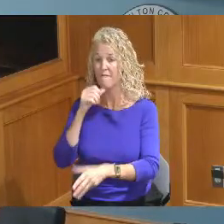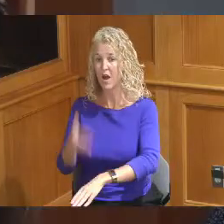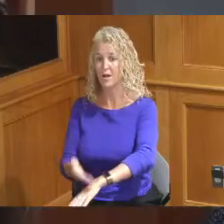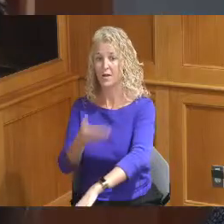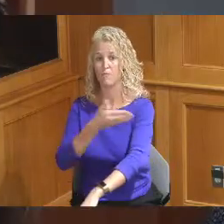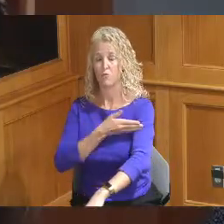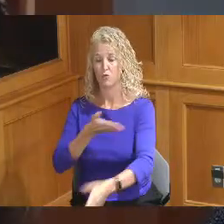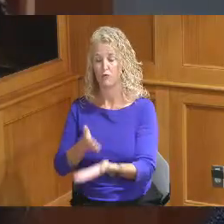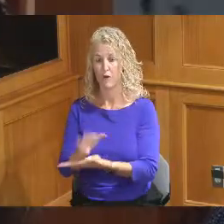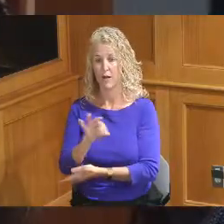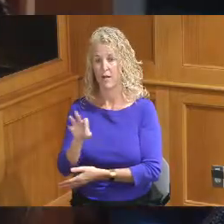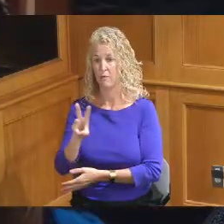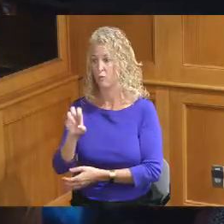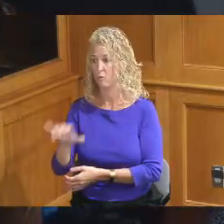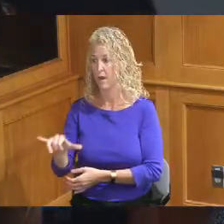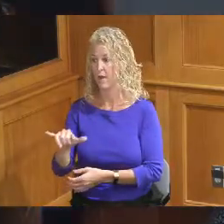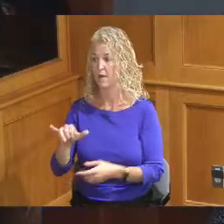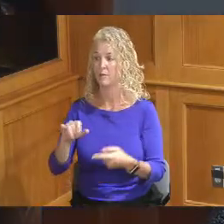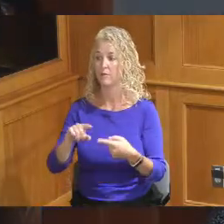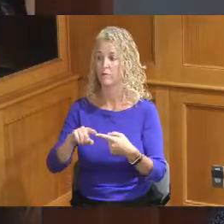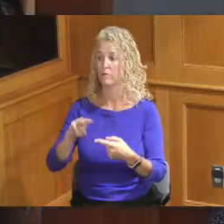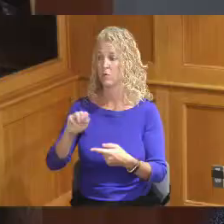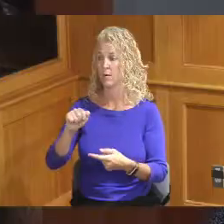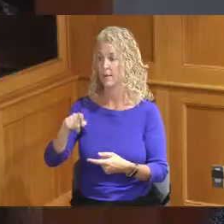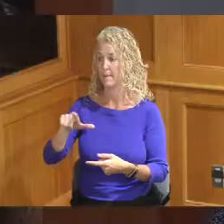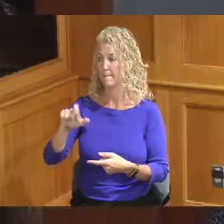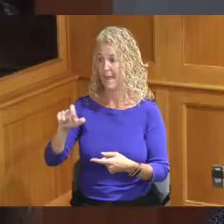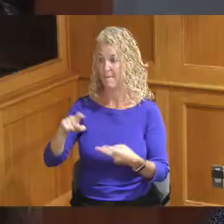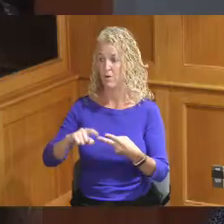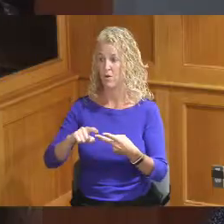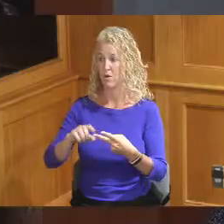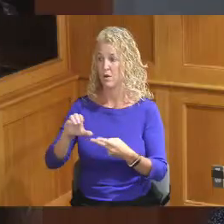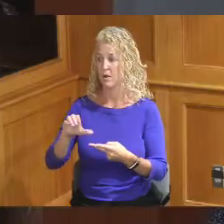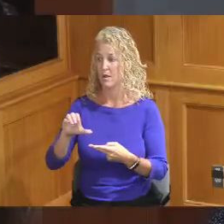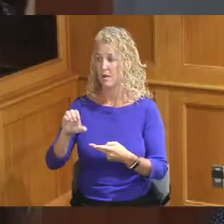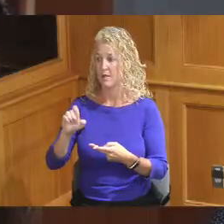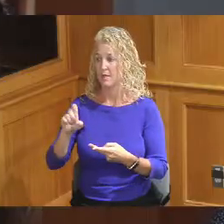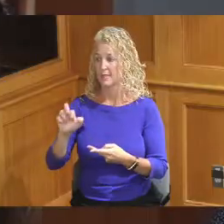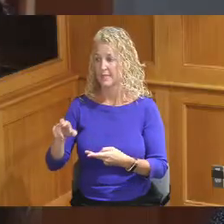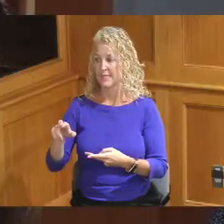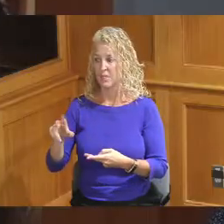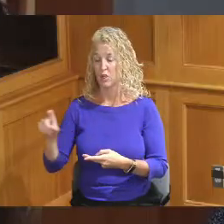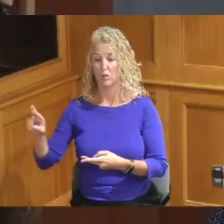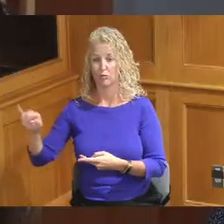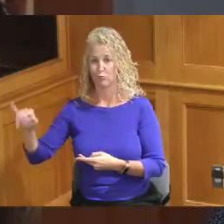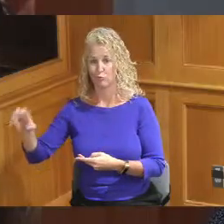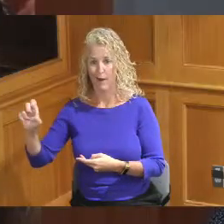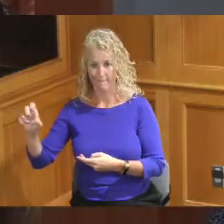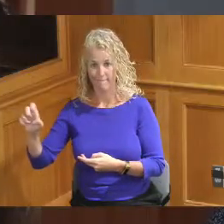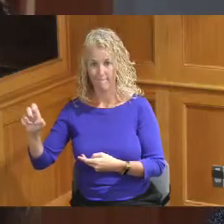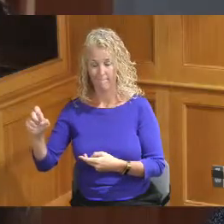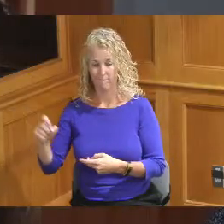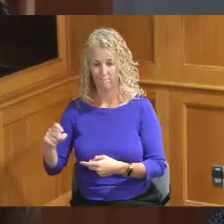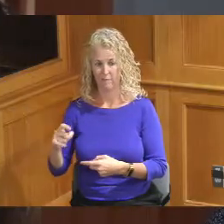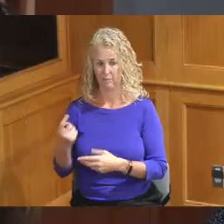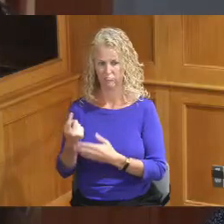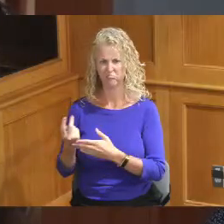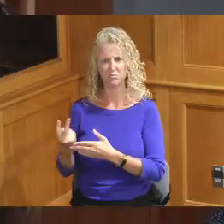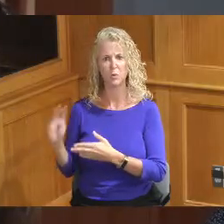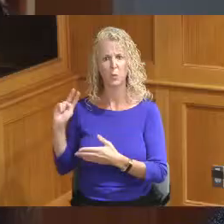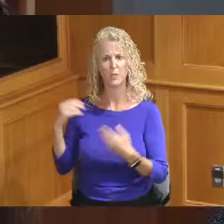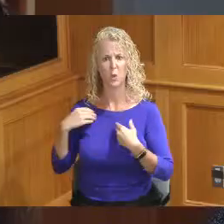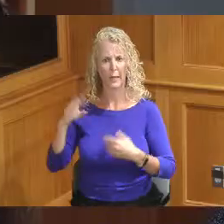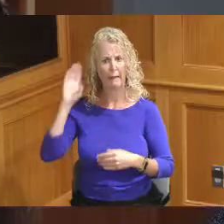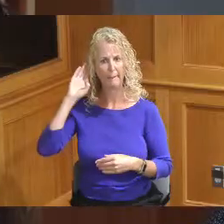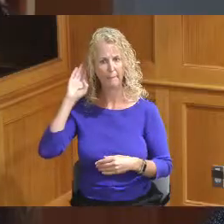right-of-ways for Maple Drive and Cedar Drive in Sims Township. We had a public hearing on July 17th.